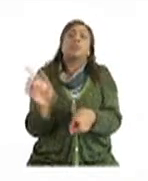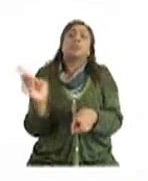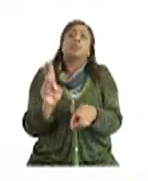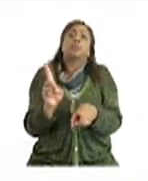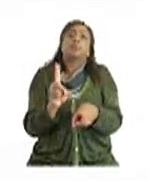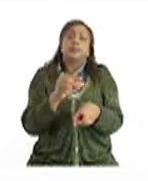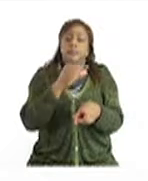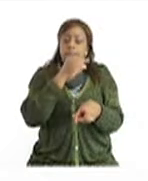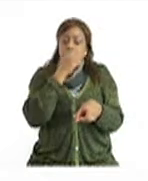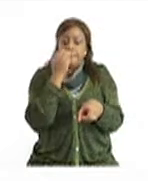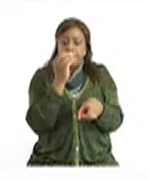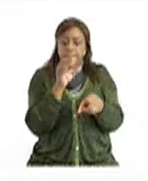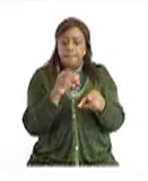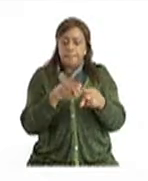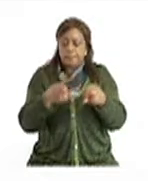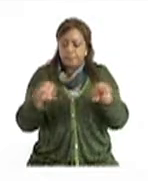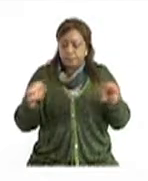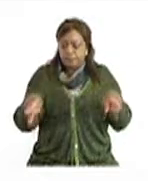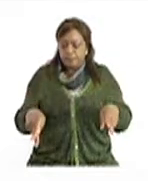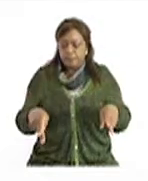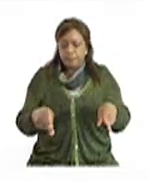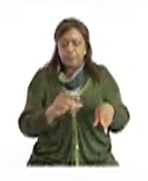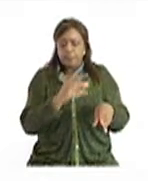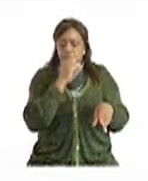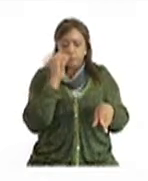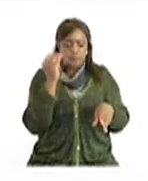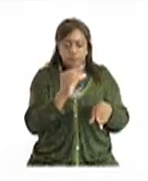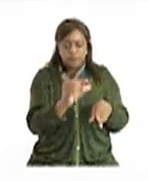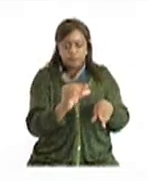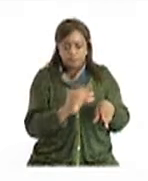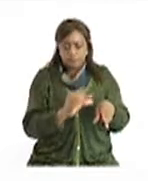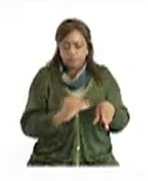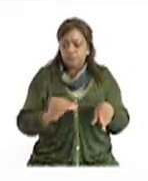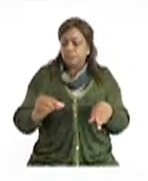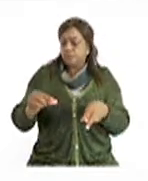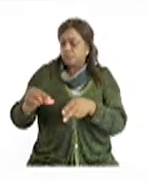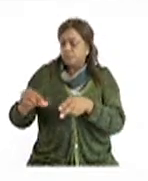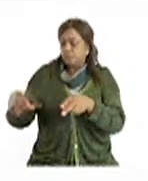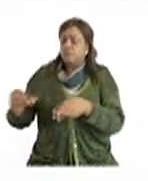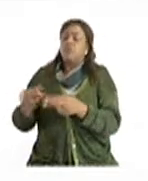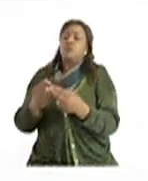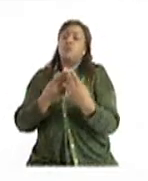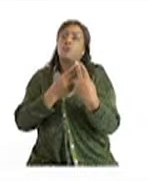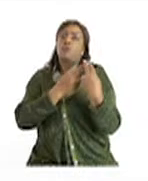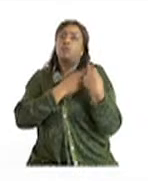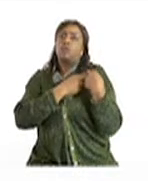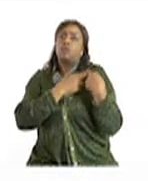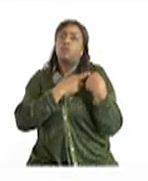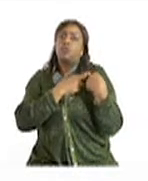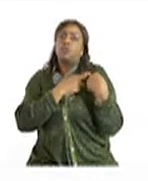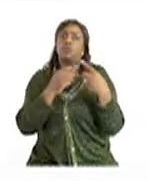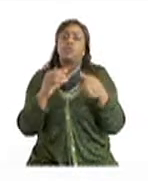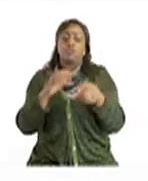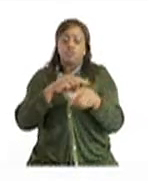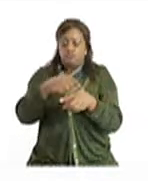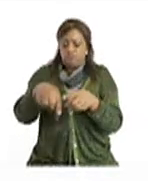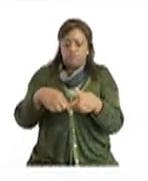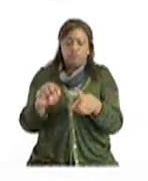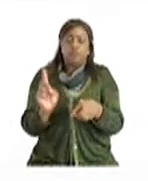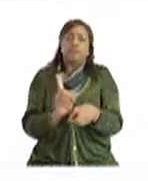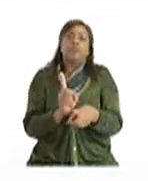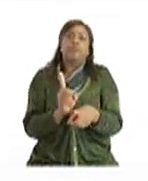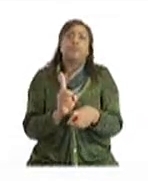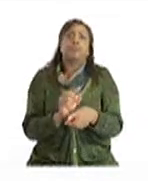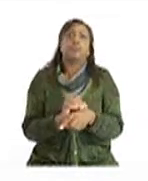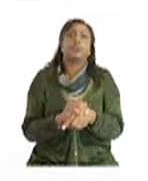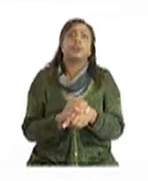And this table shows on the left side the organ name, and on the right side the function or the use of